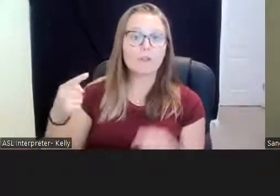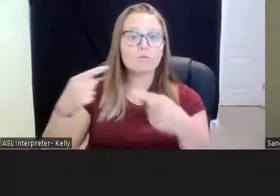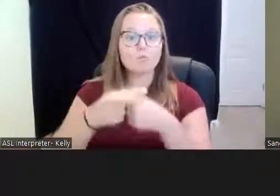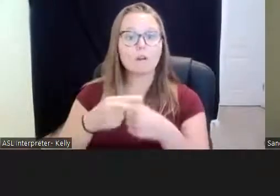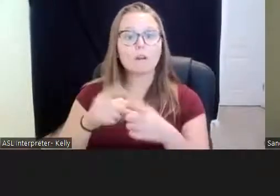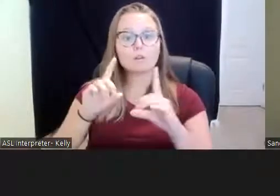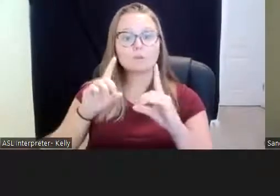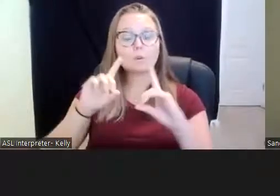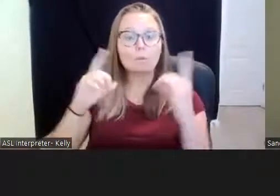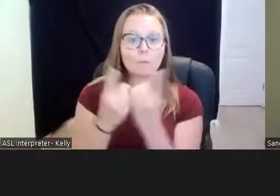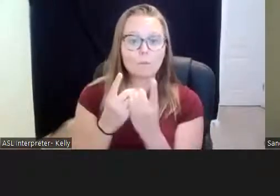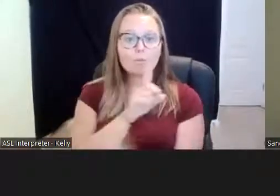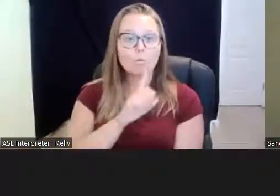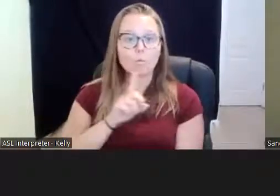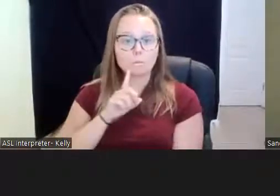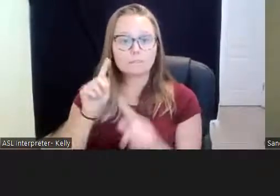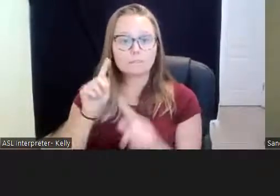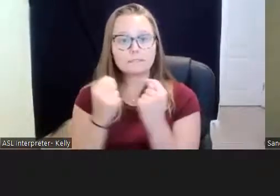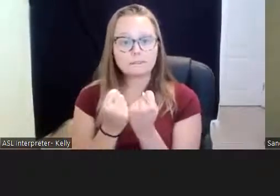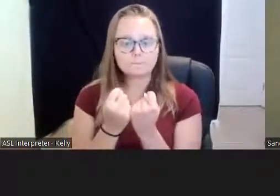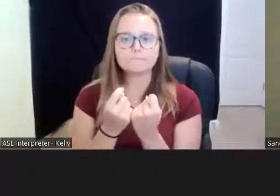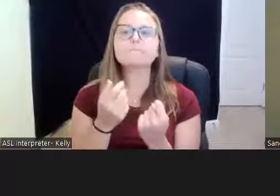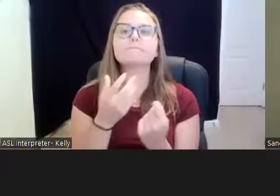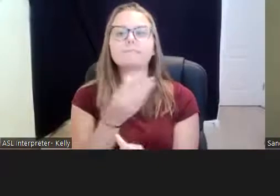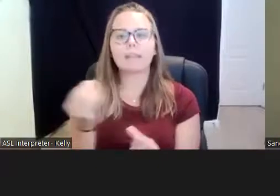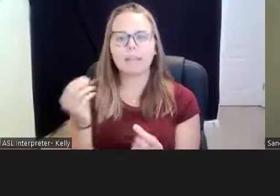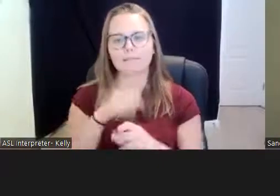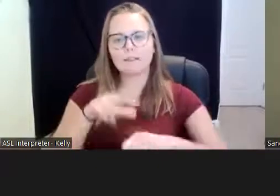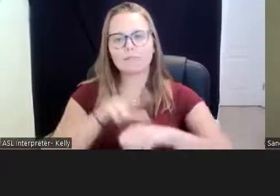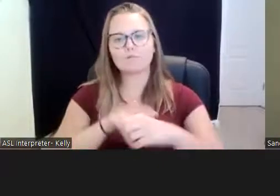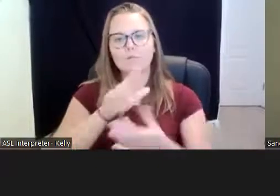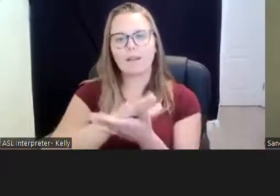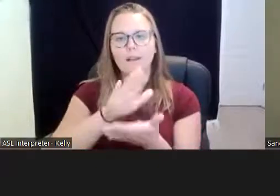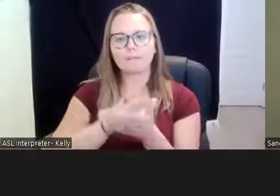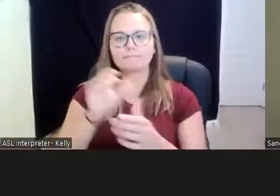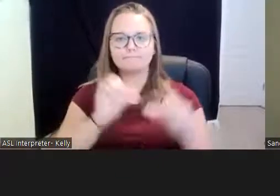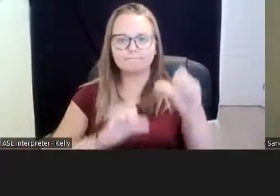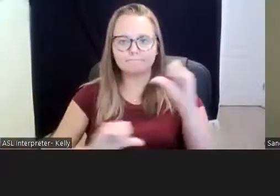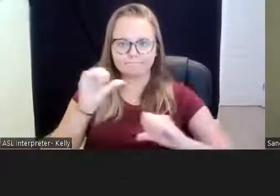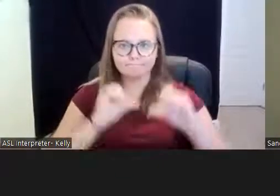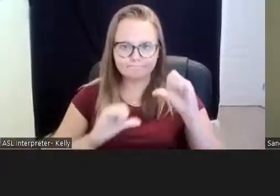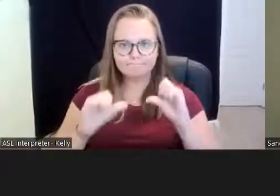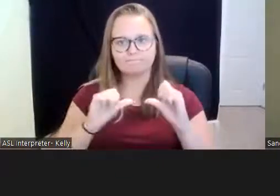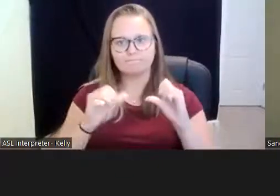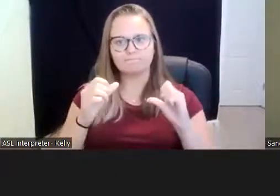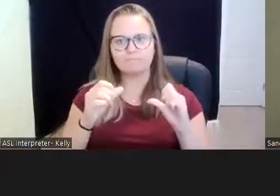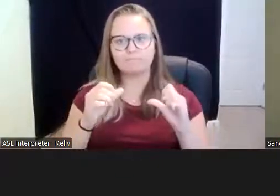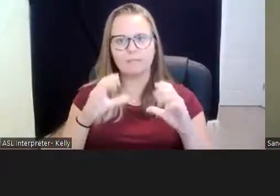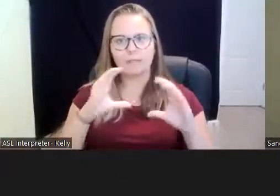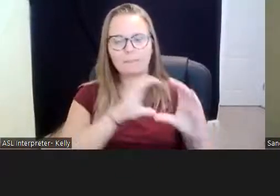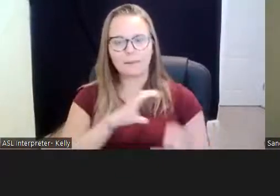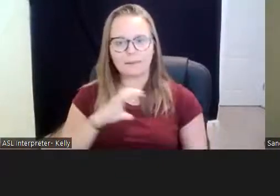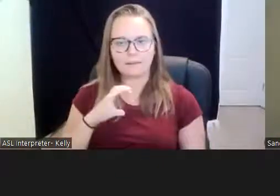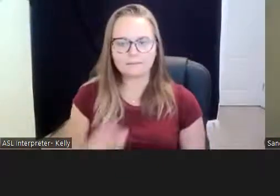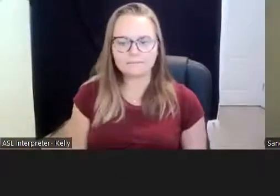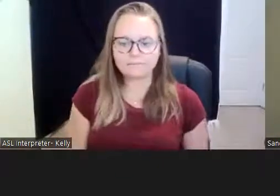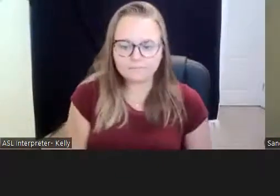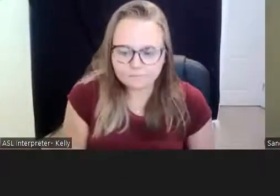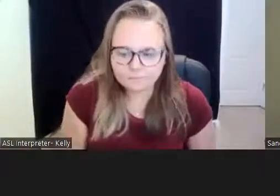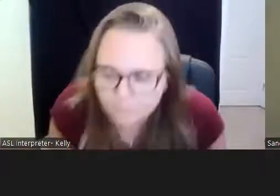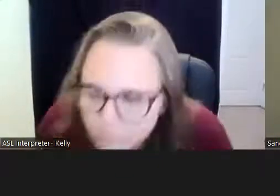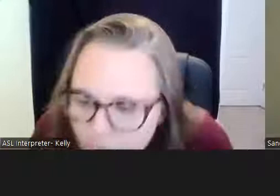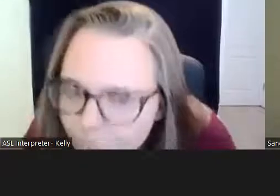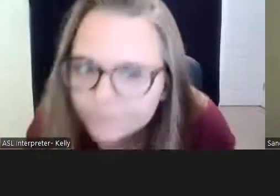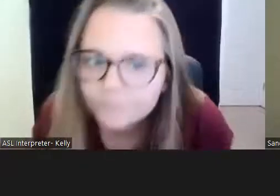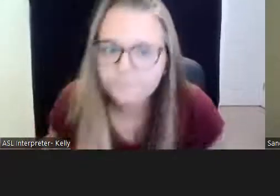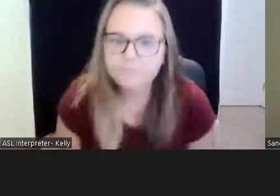Team, and served as a member of a National Academy of Sciences Consensus Committee. She currently serves